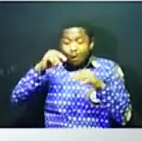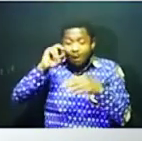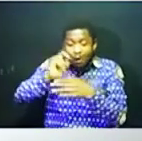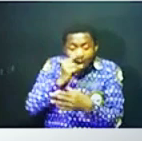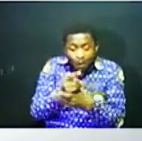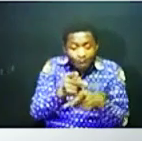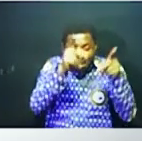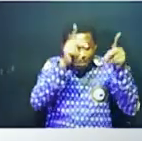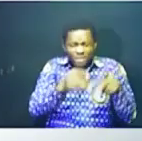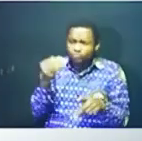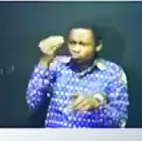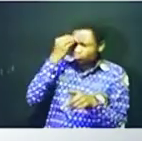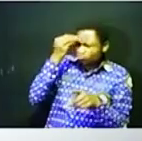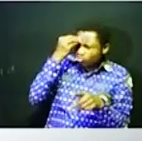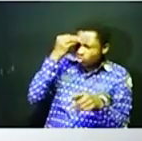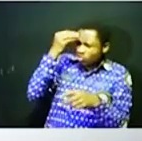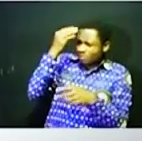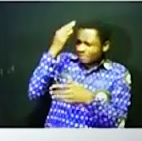of an event.